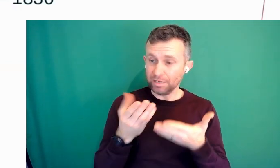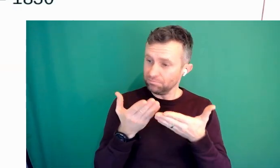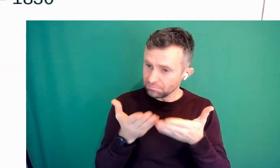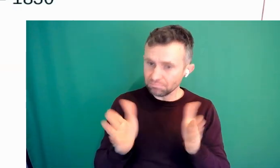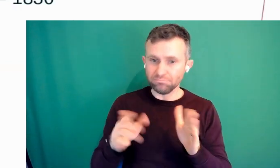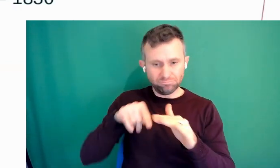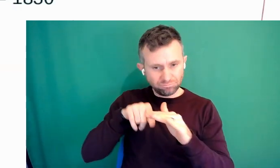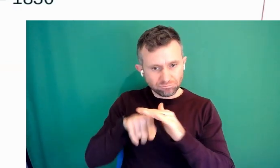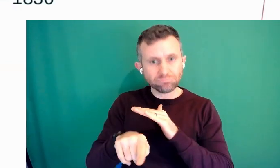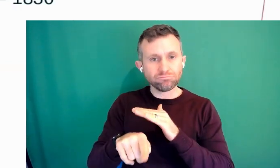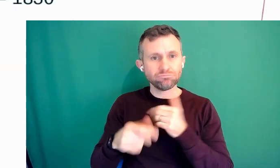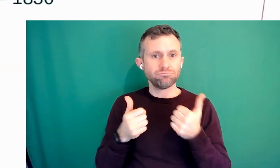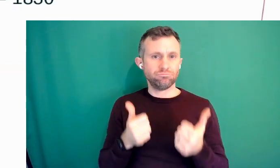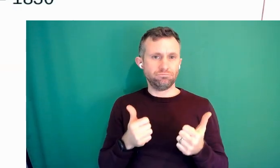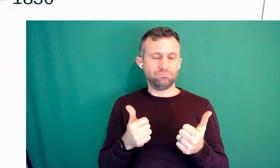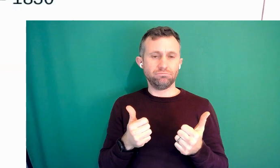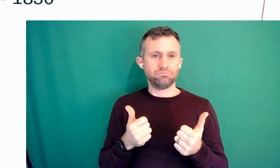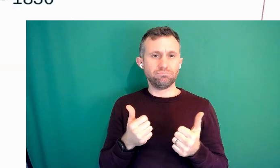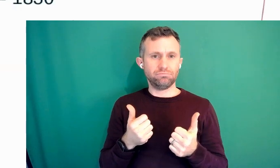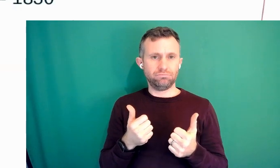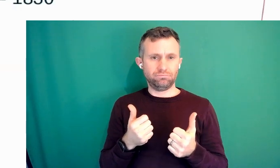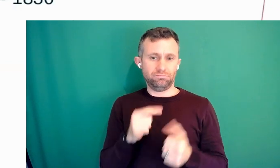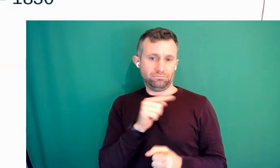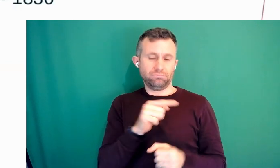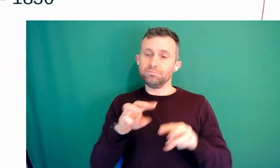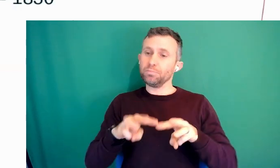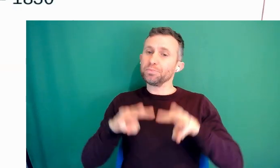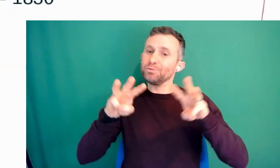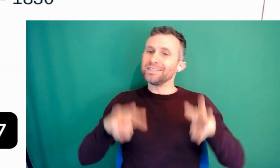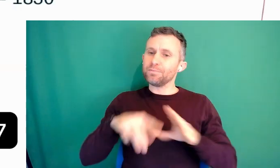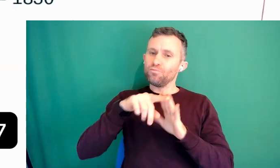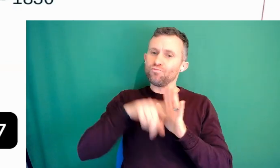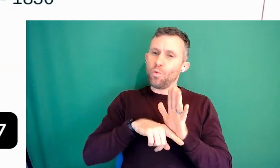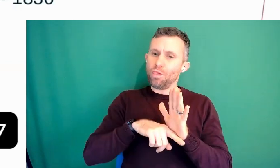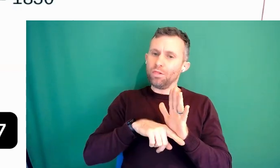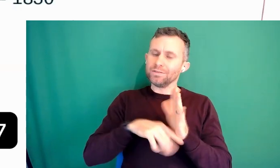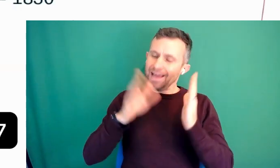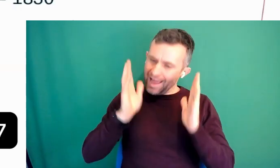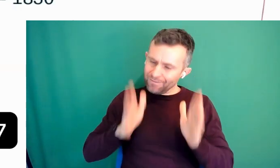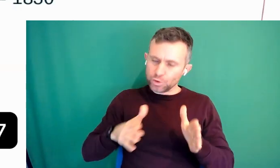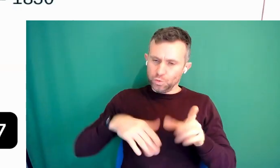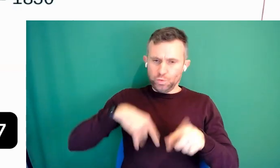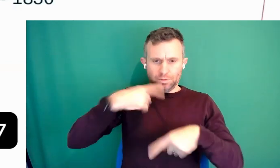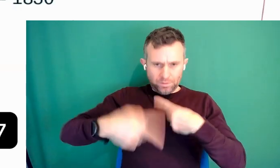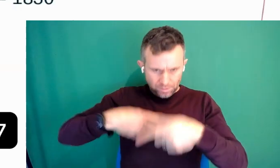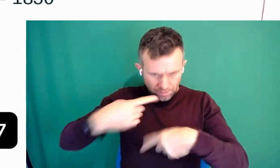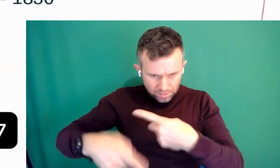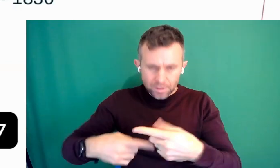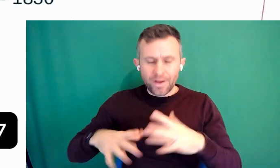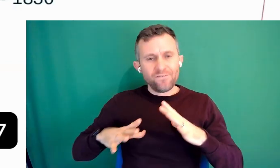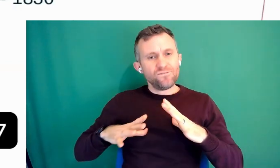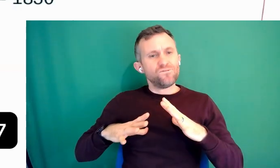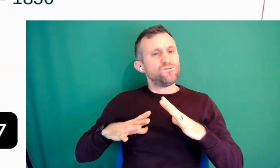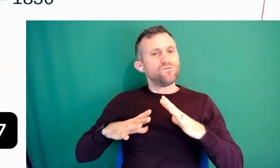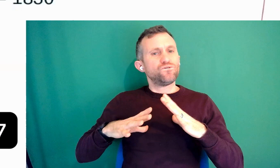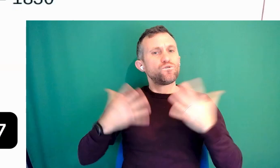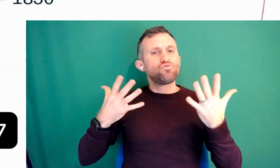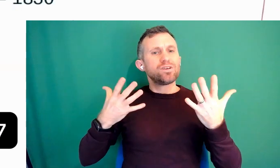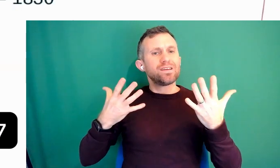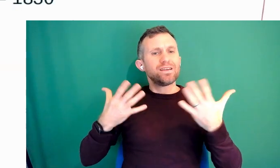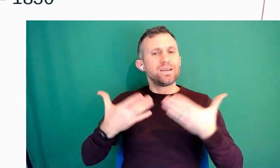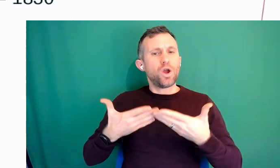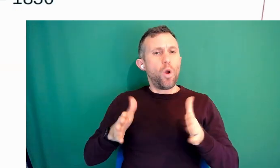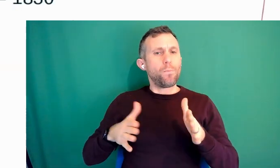painting, welcoming you to his museum. Sir John Soane was born in 1753 and died in